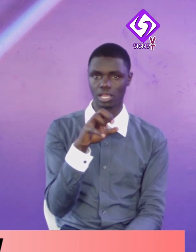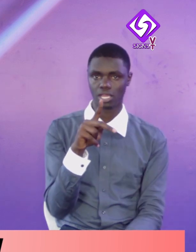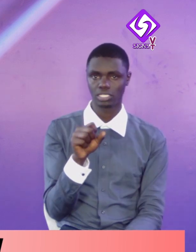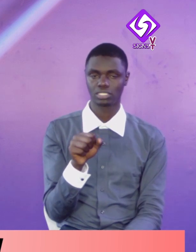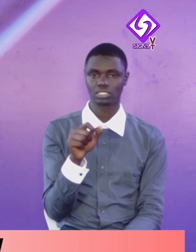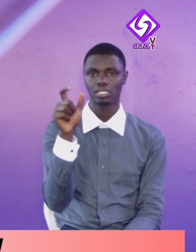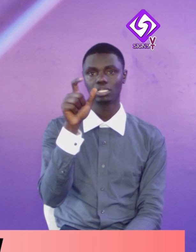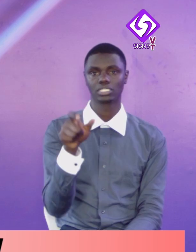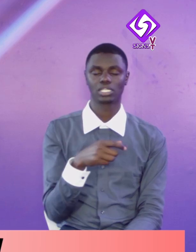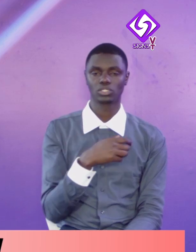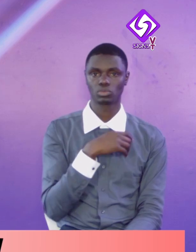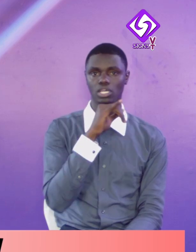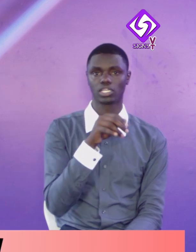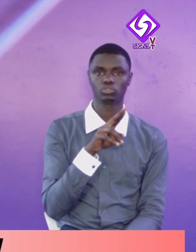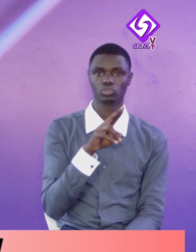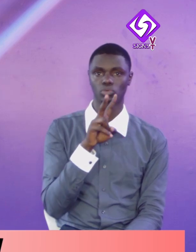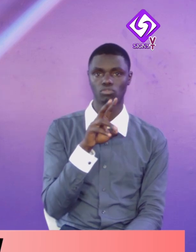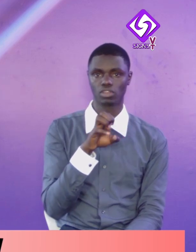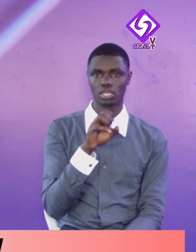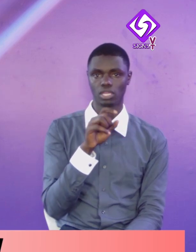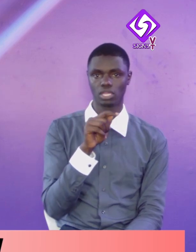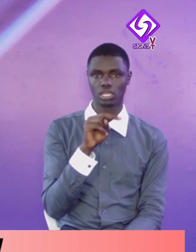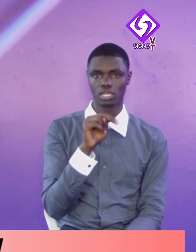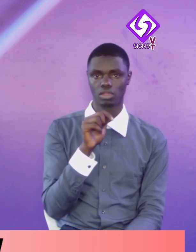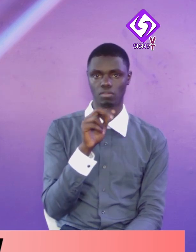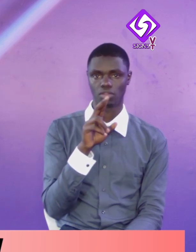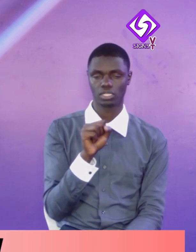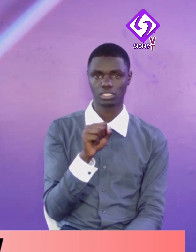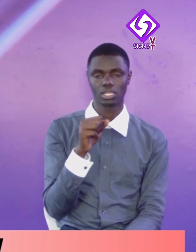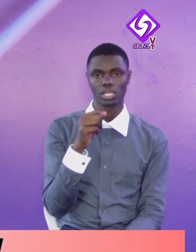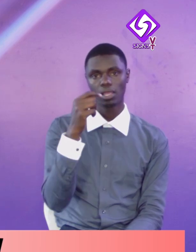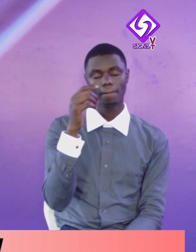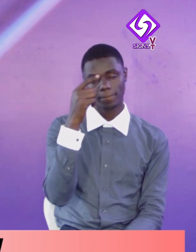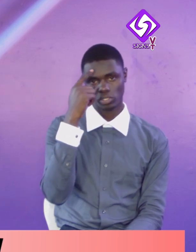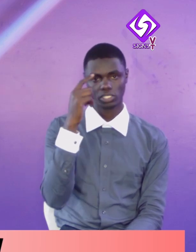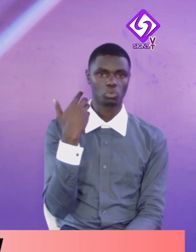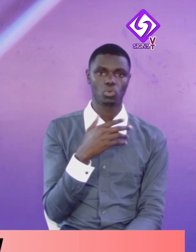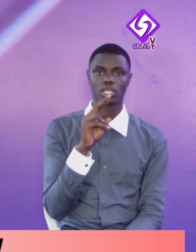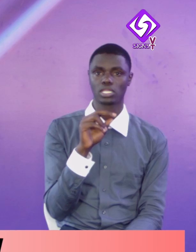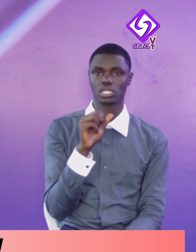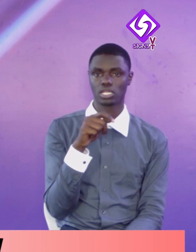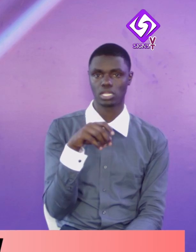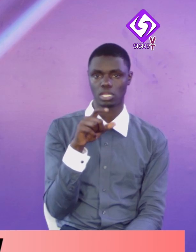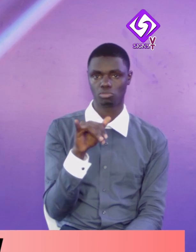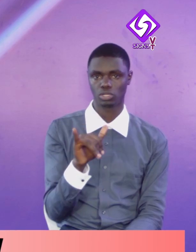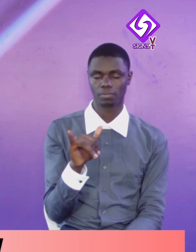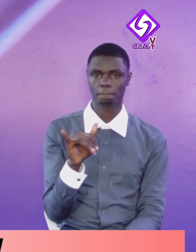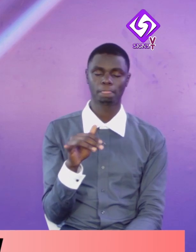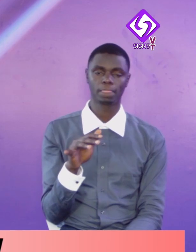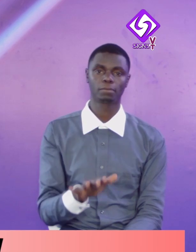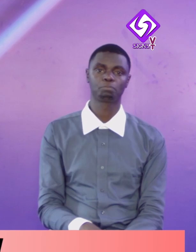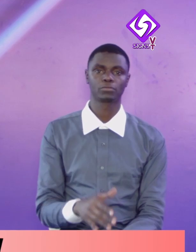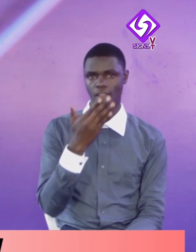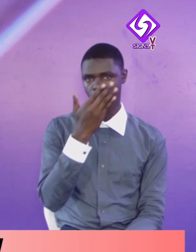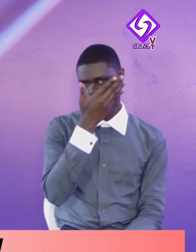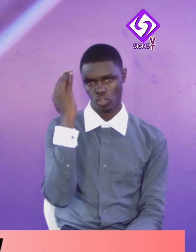have Juventus. I pray for them. Just because you hate Napoli. Yeah. Anyway, also, don't